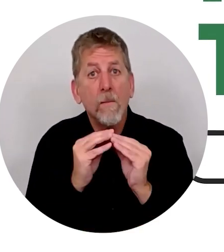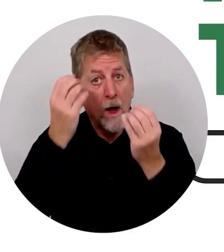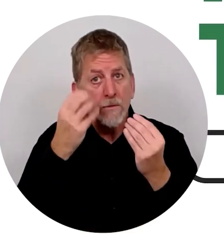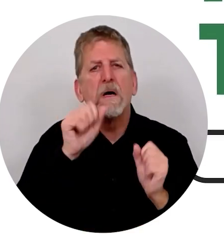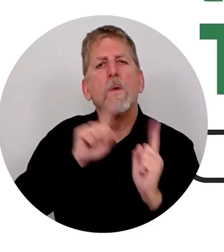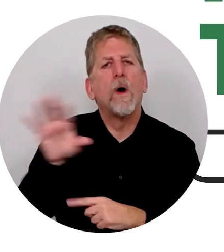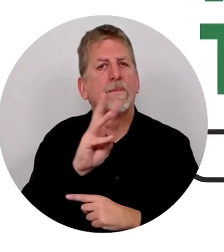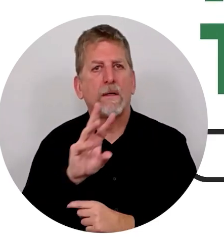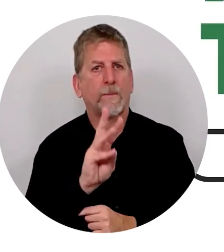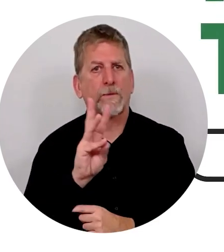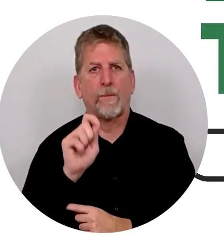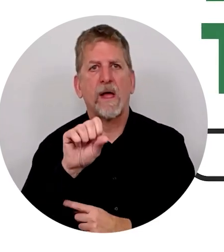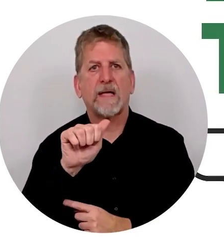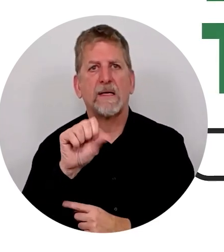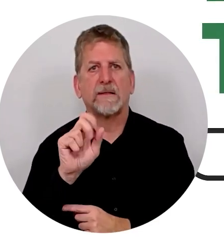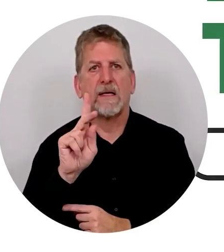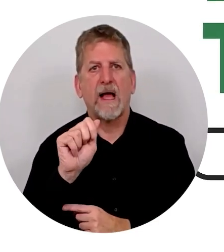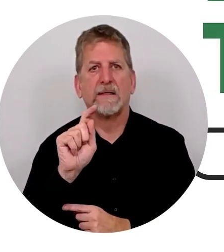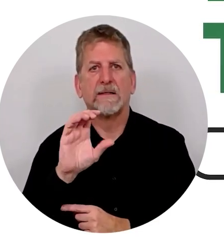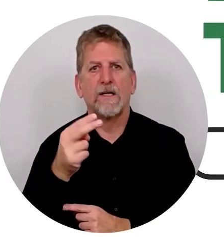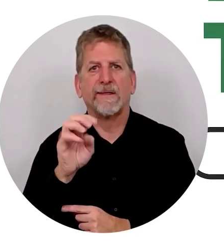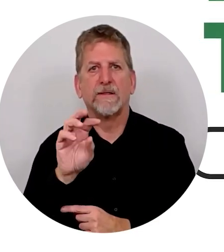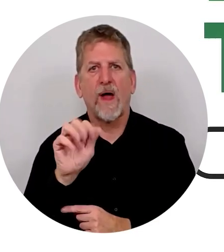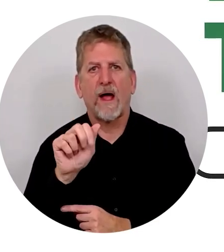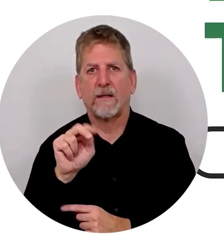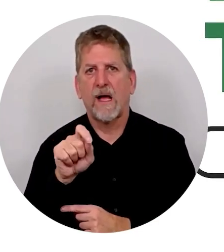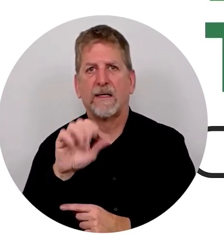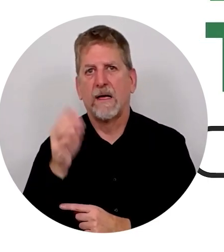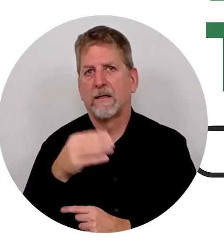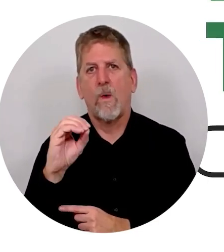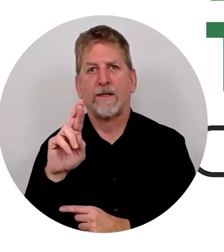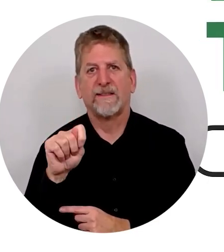www.saskatchewan.ca/ORT